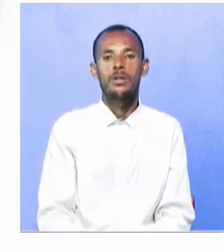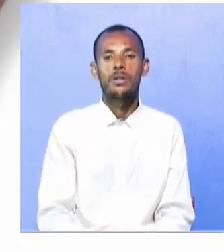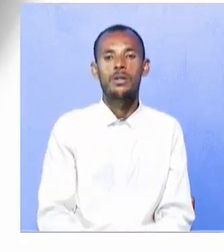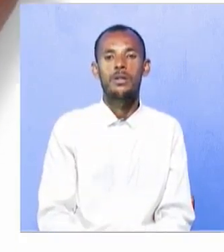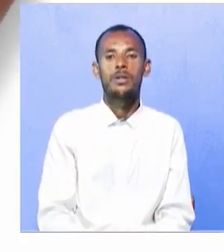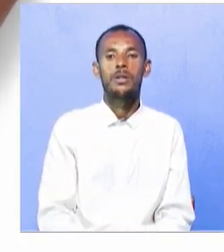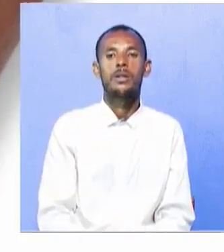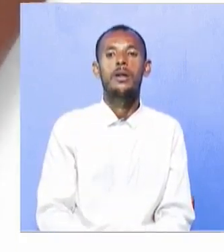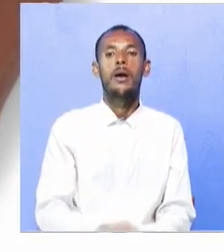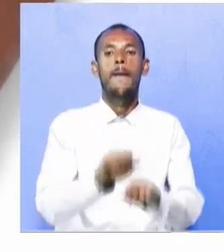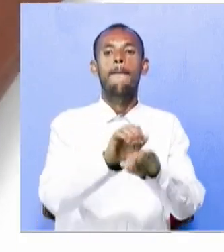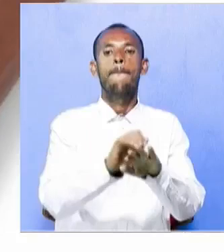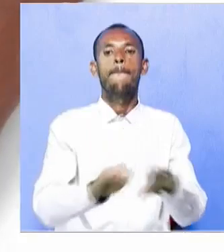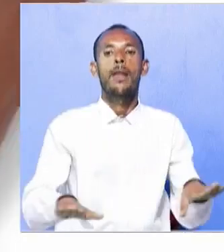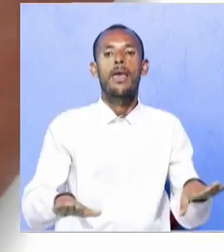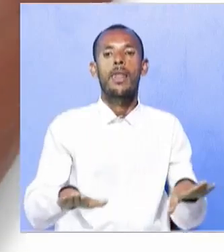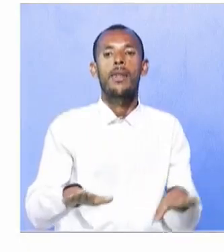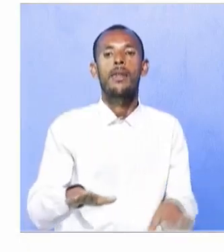plane figures.